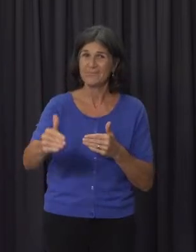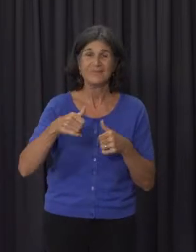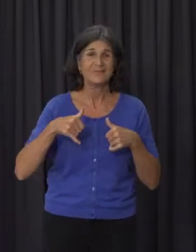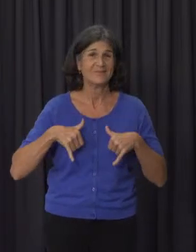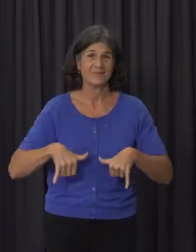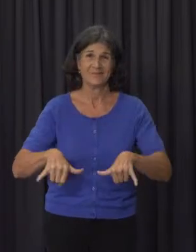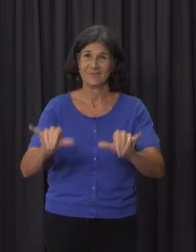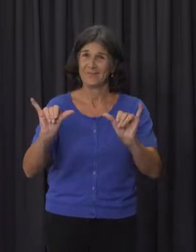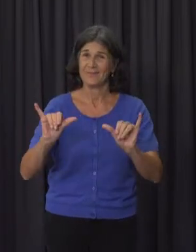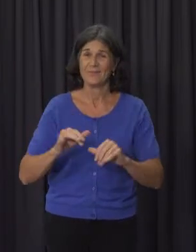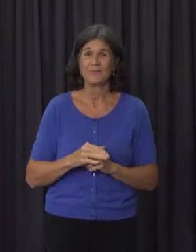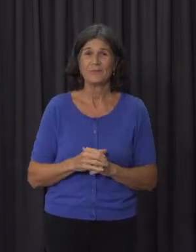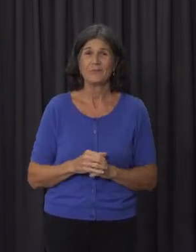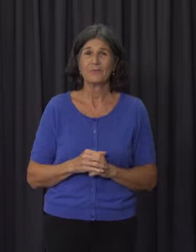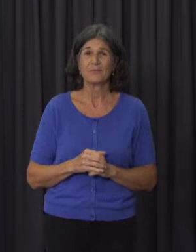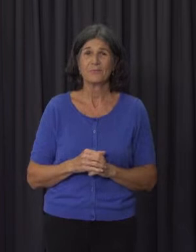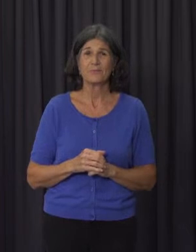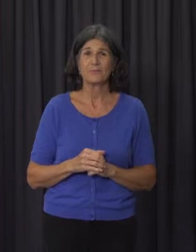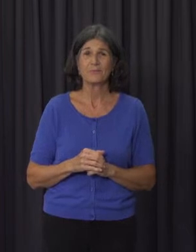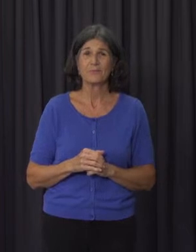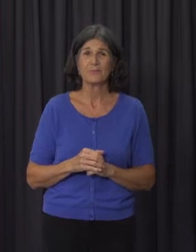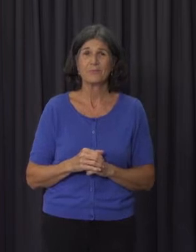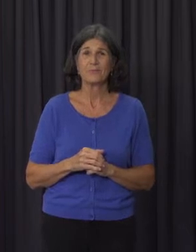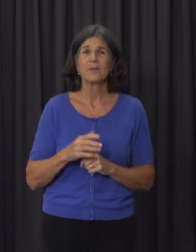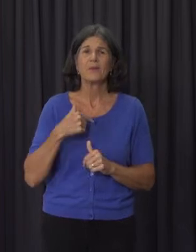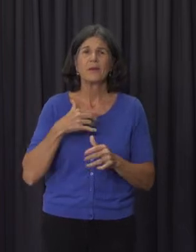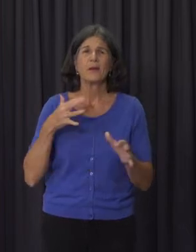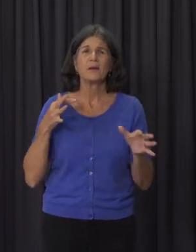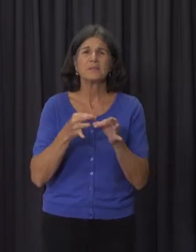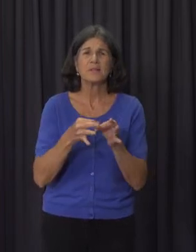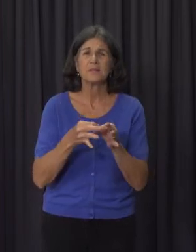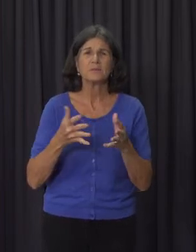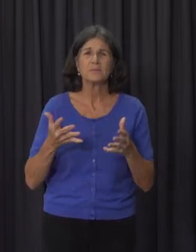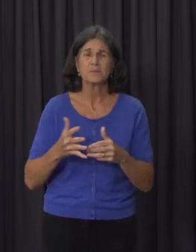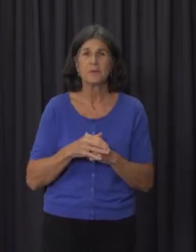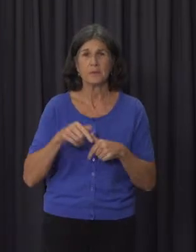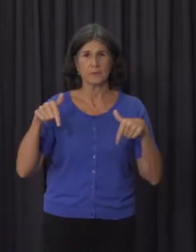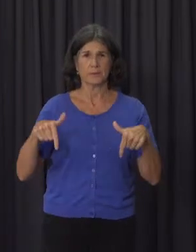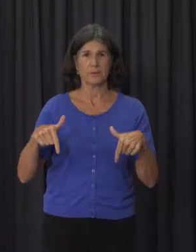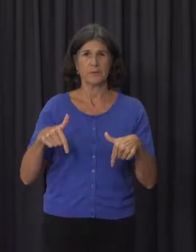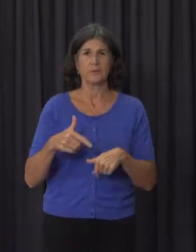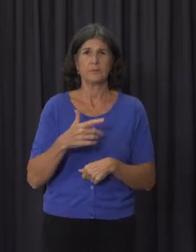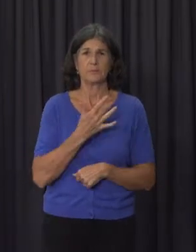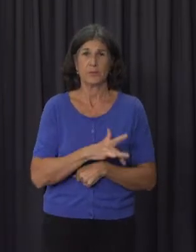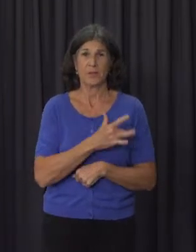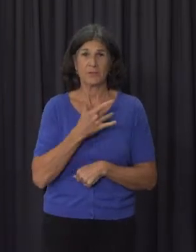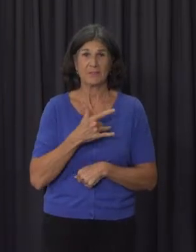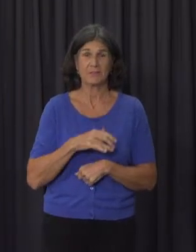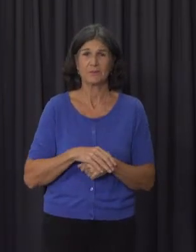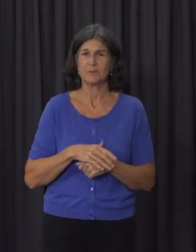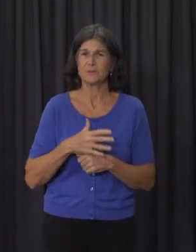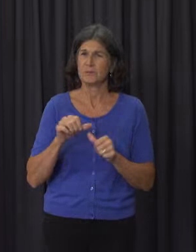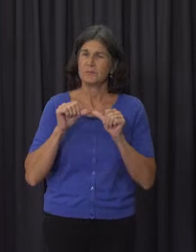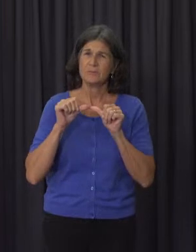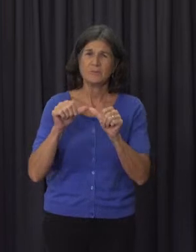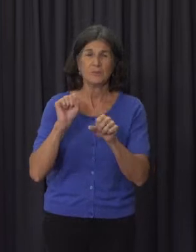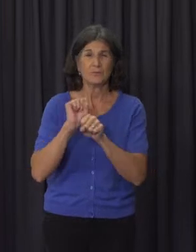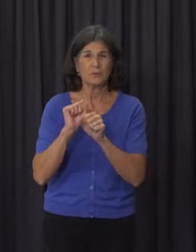an update on some of the work that the province and the local communities have been tackling together to help reduce the risk of